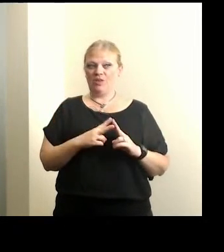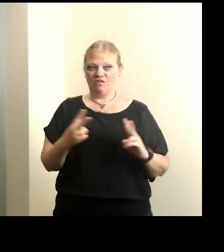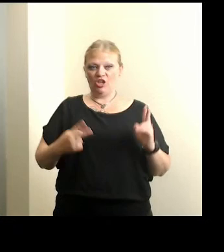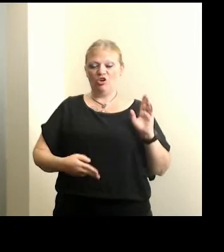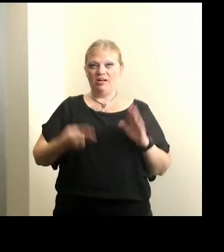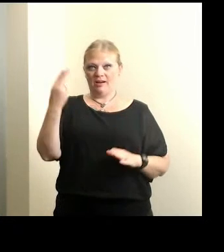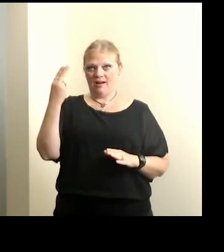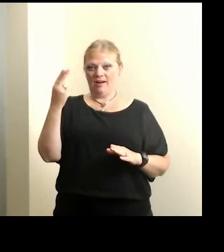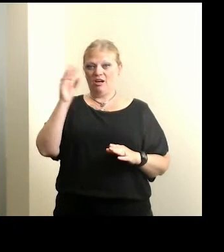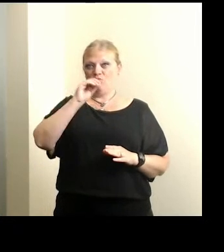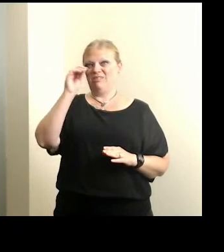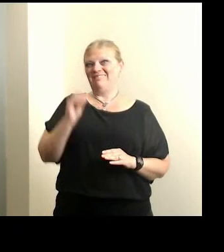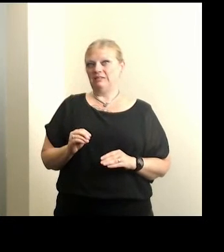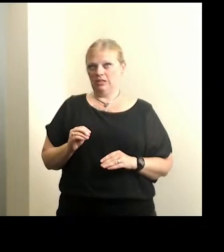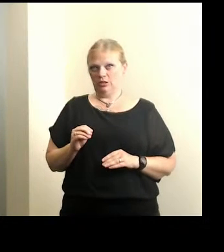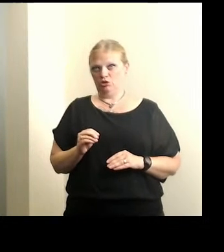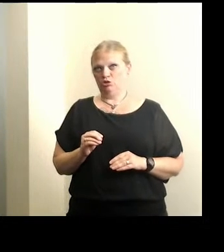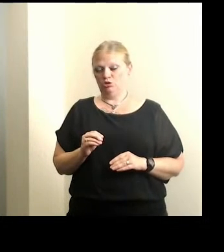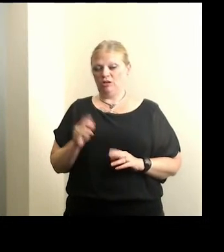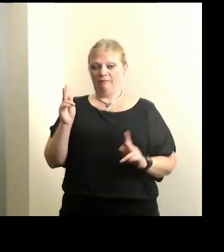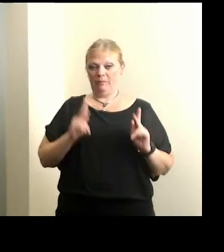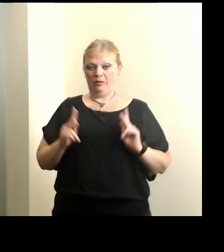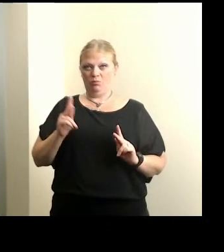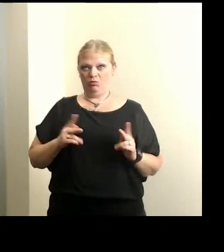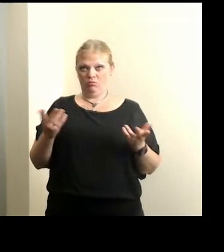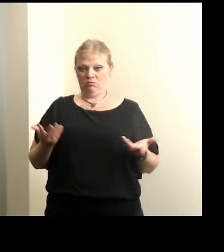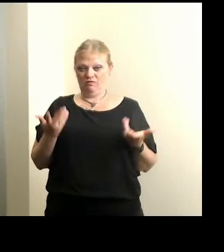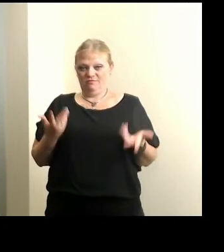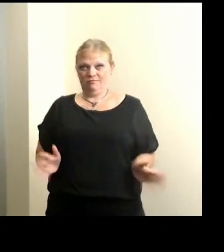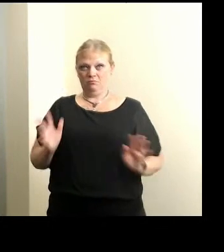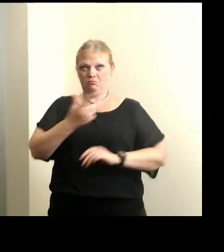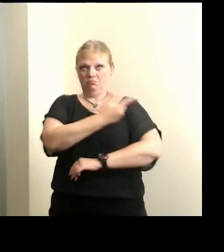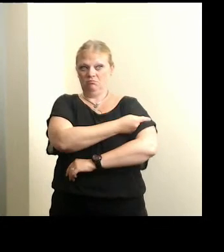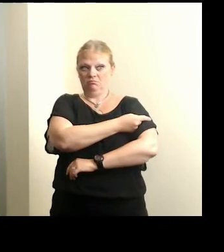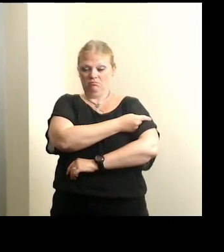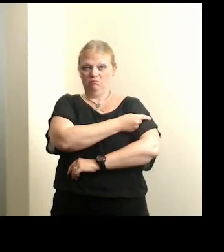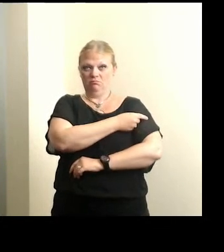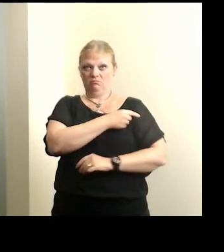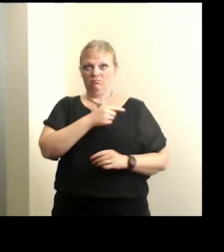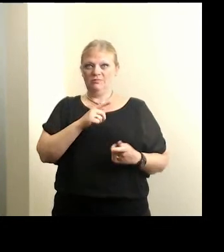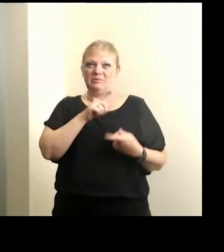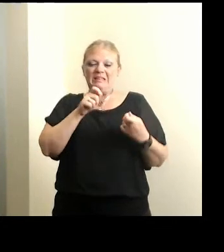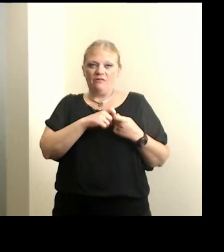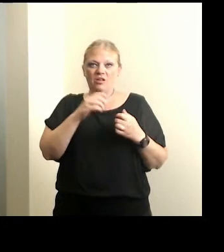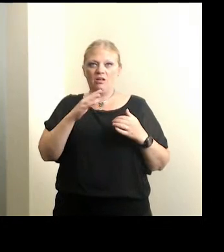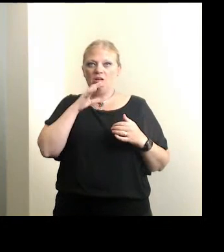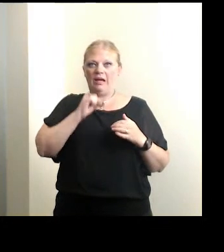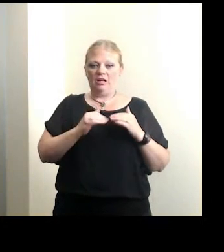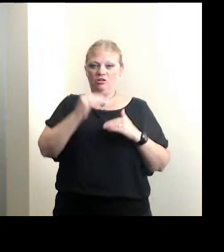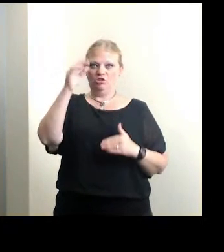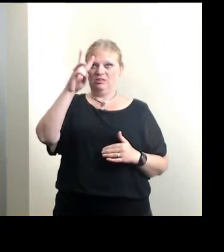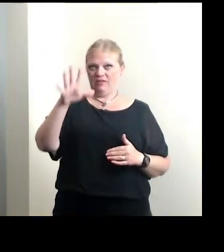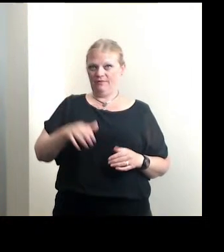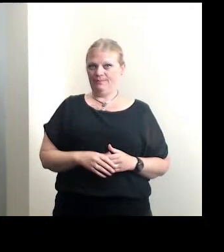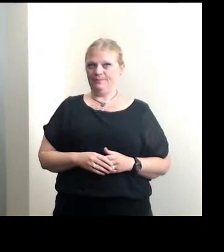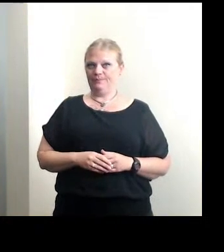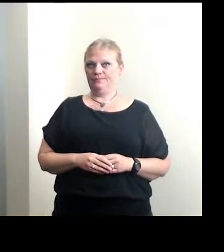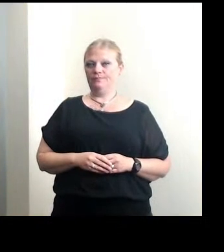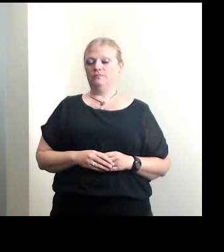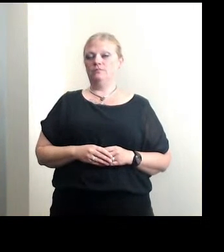high percentage of our population that's vaccinated, especially those over the age of 65.